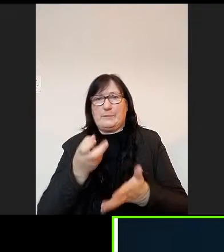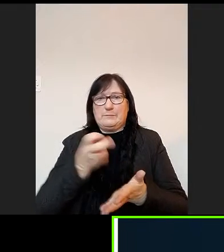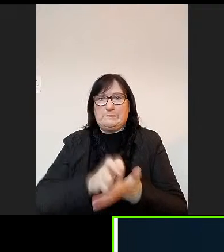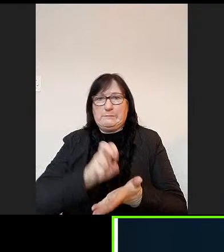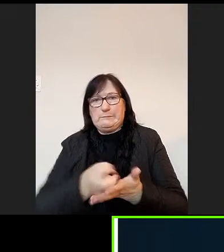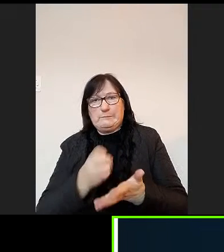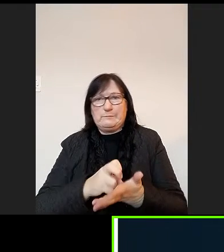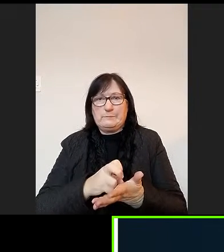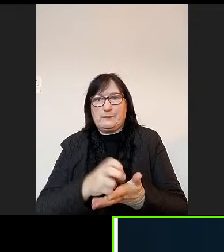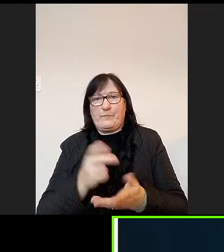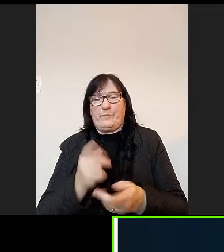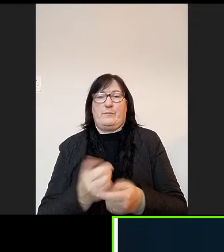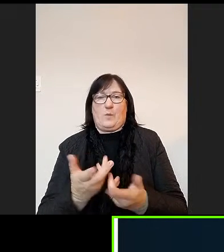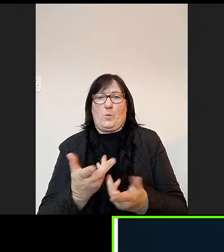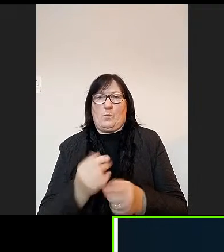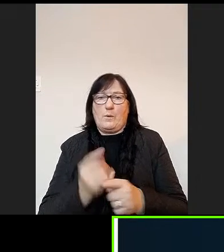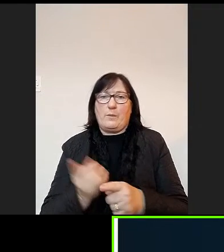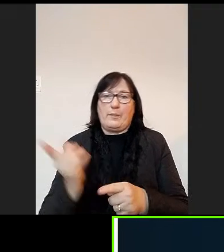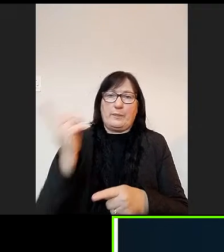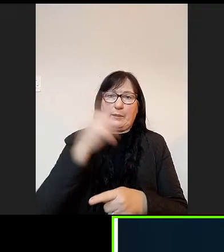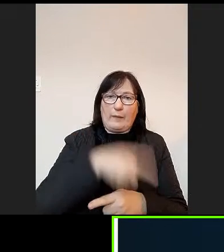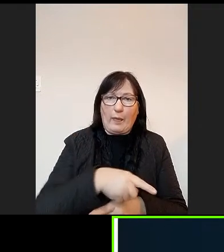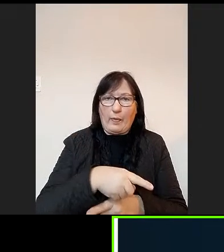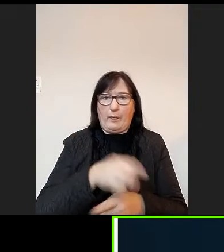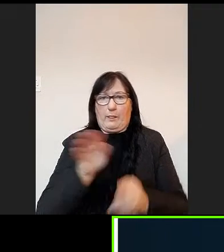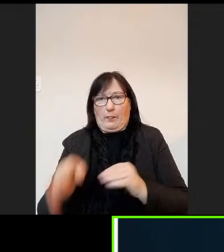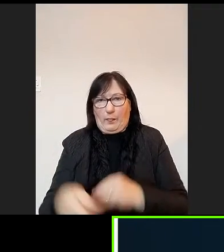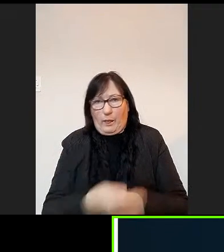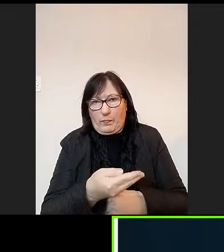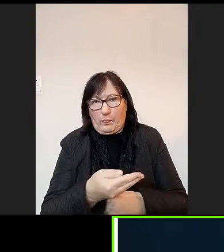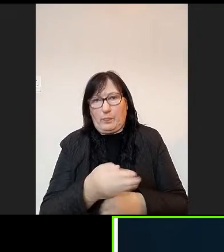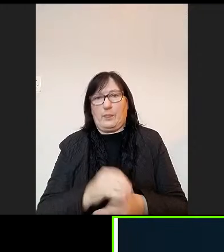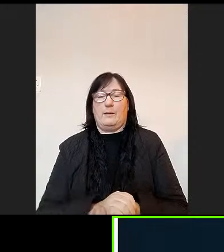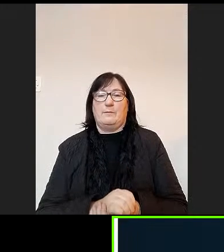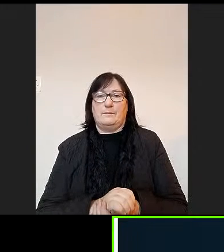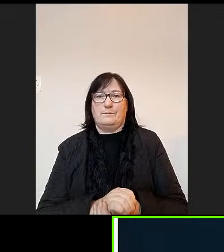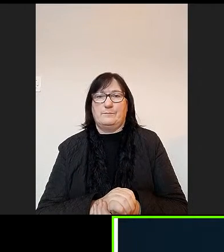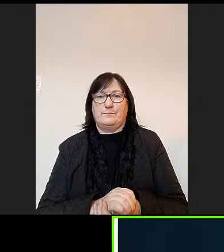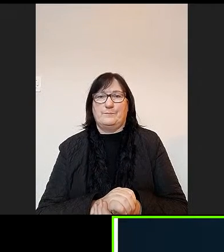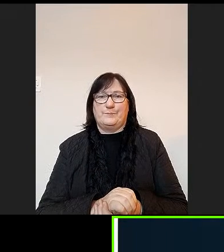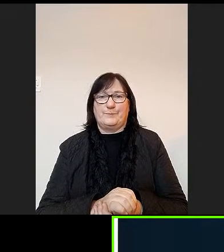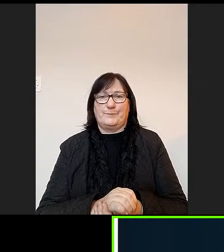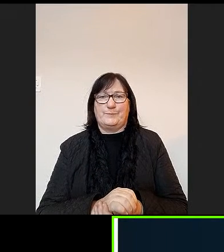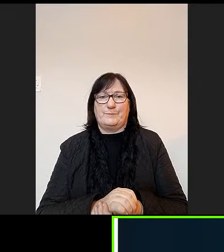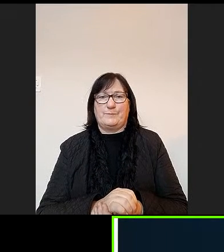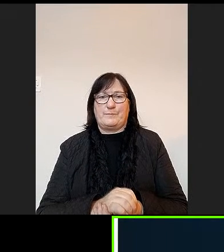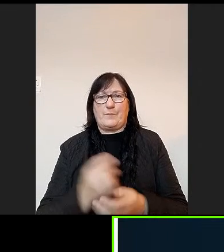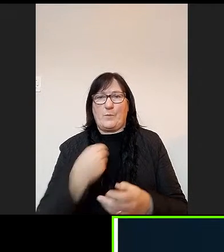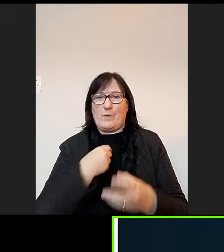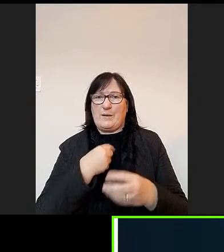day, throughout the 24 hours, trying to find lasting solutions.